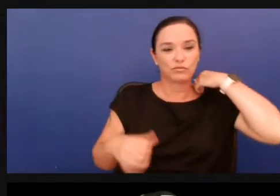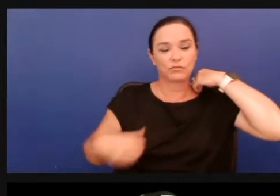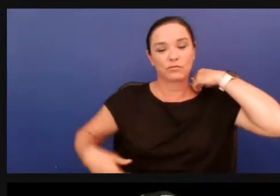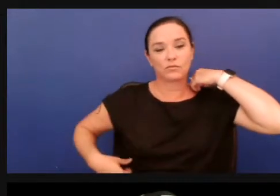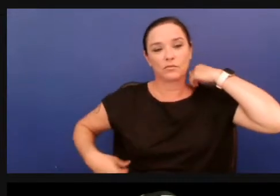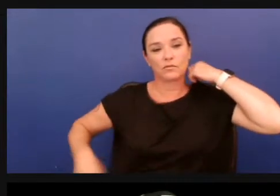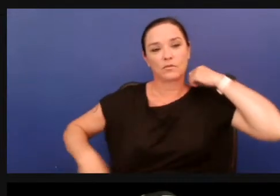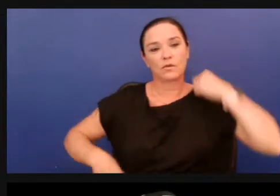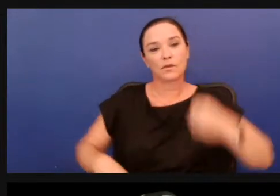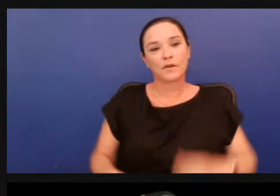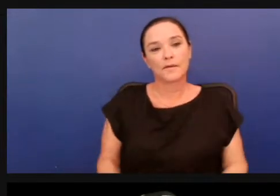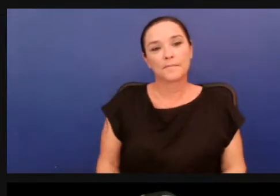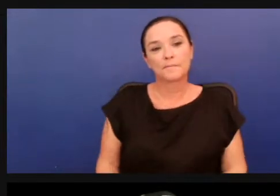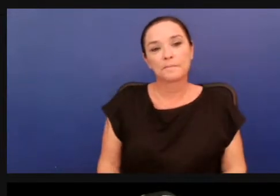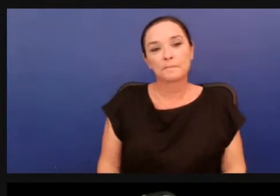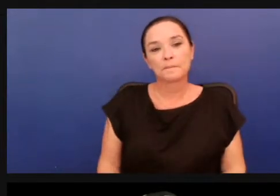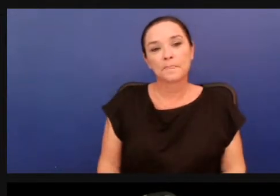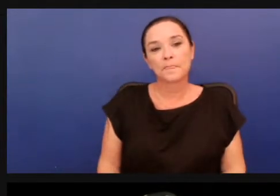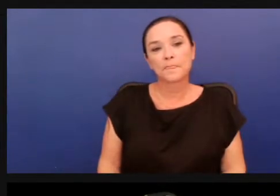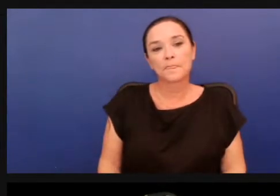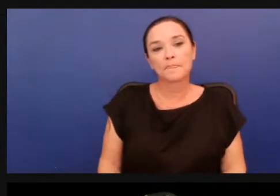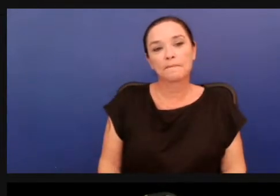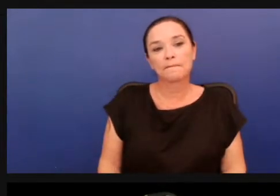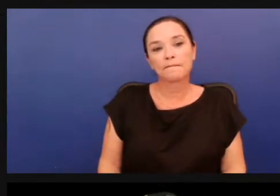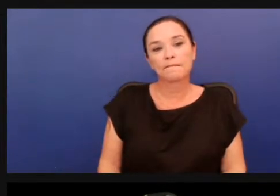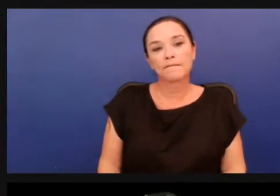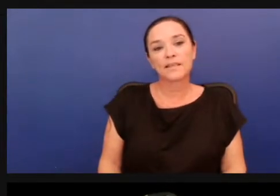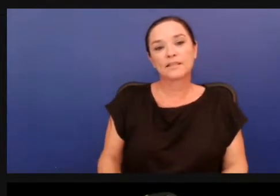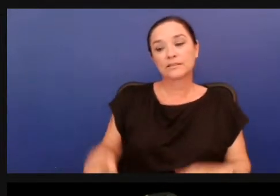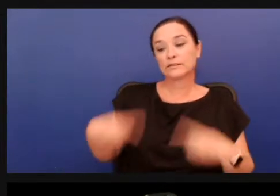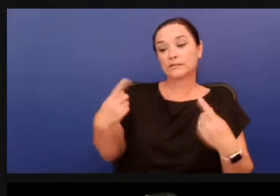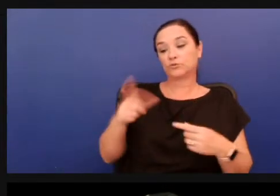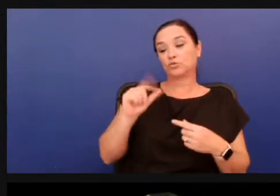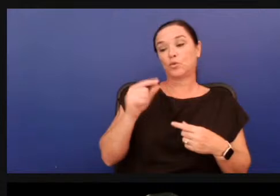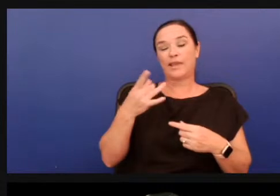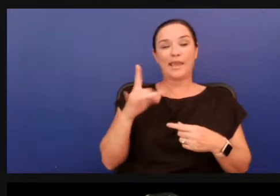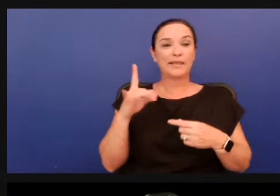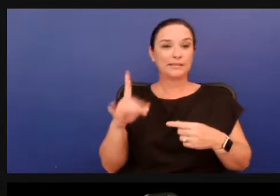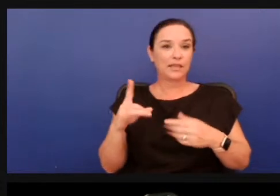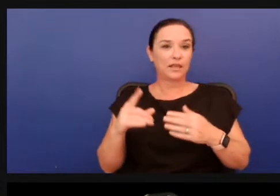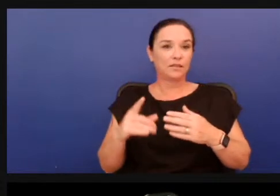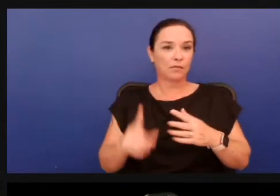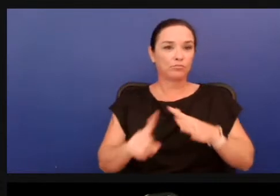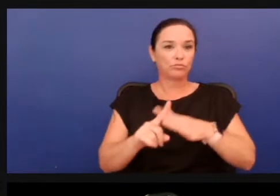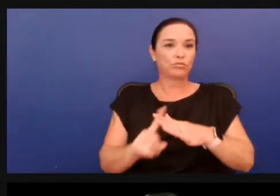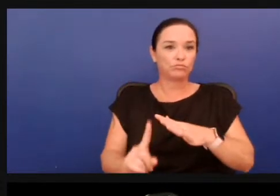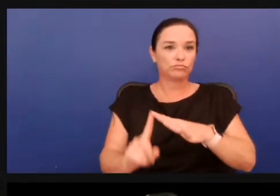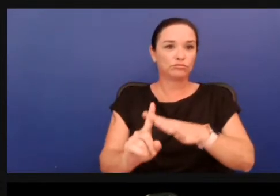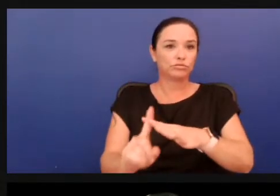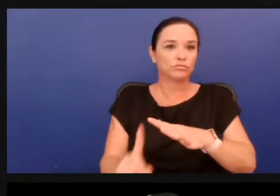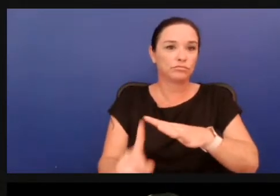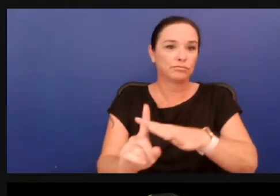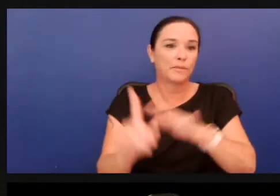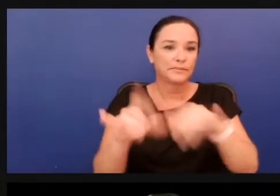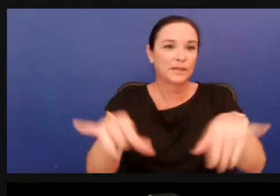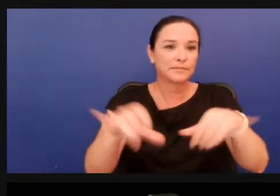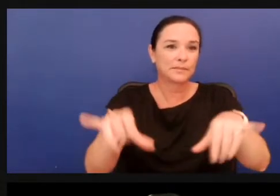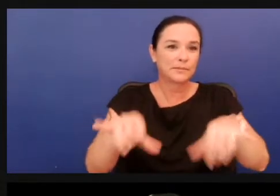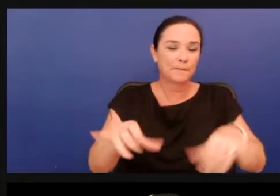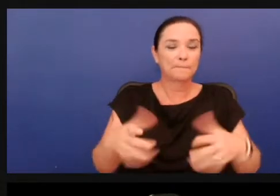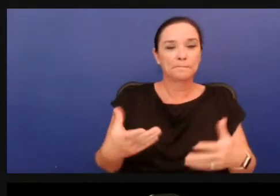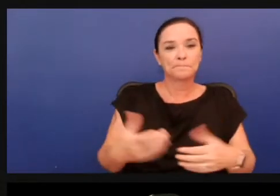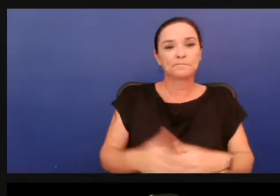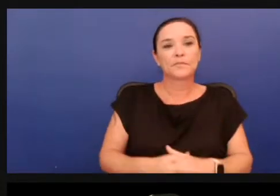same back through 2018, right? So that's the most likely thing. Do this